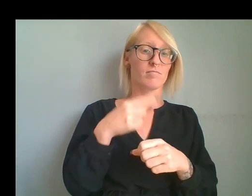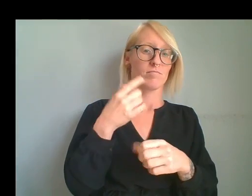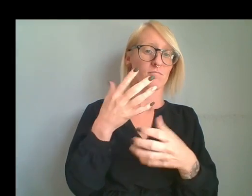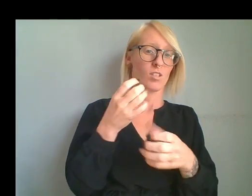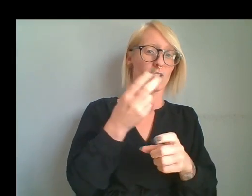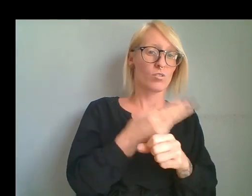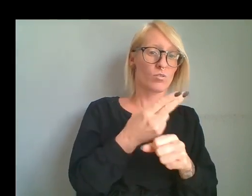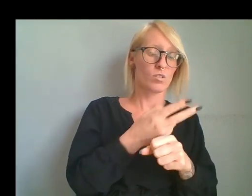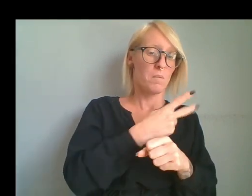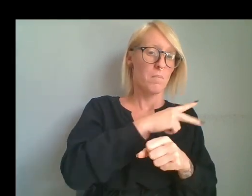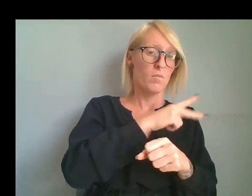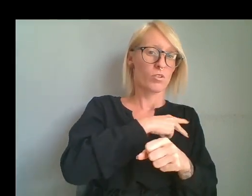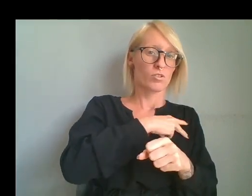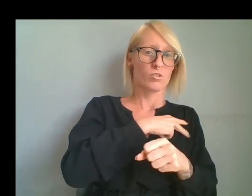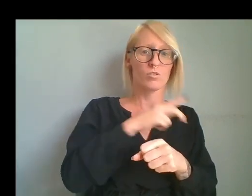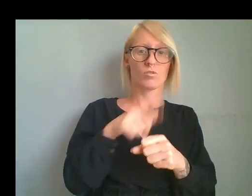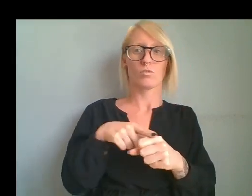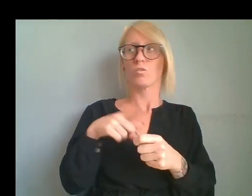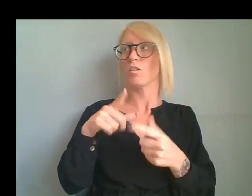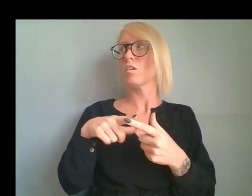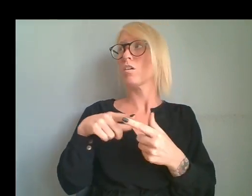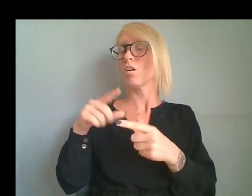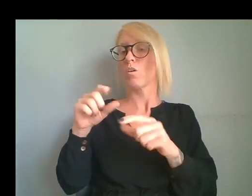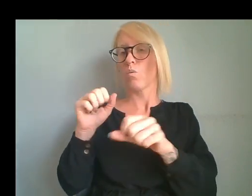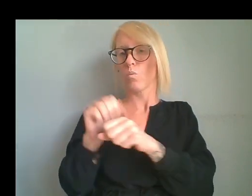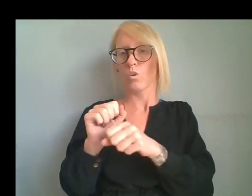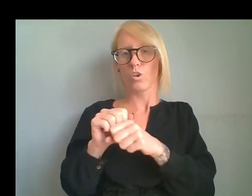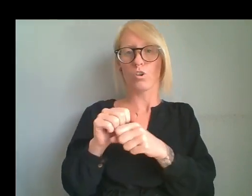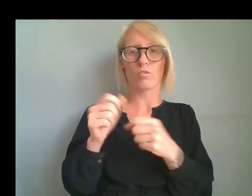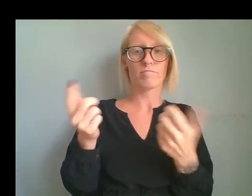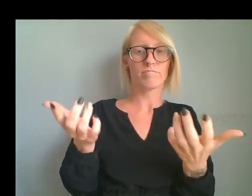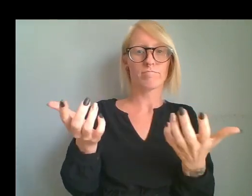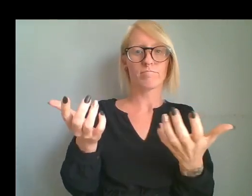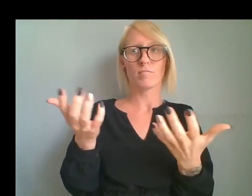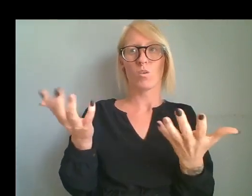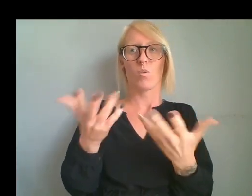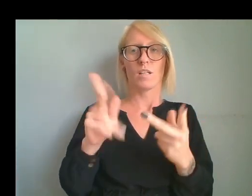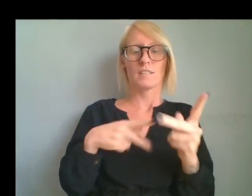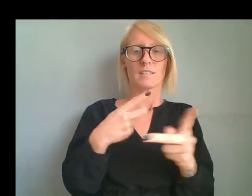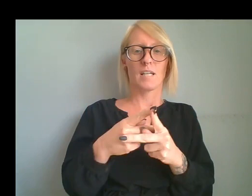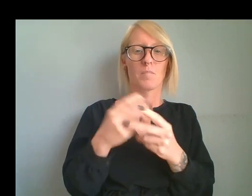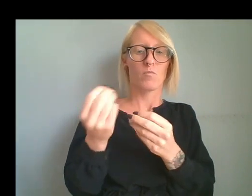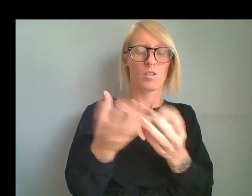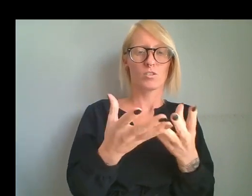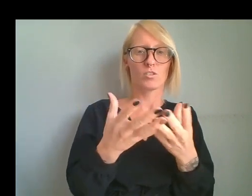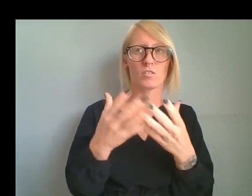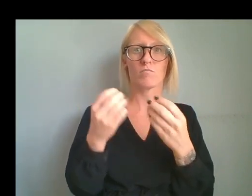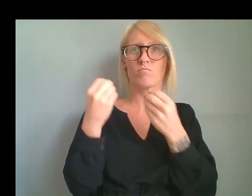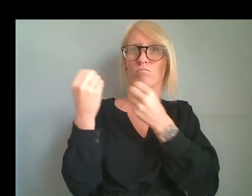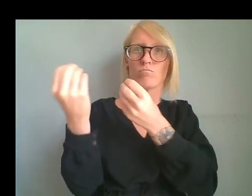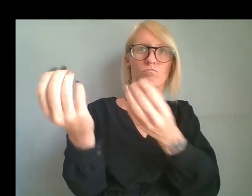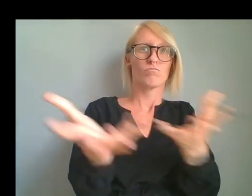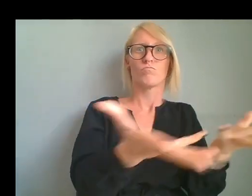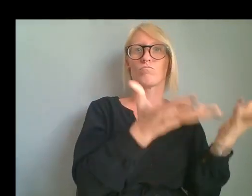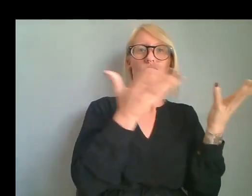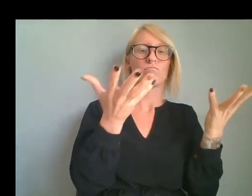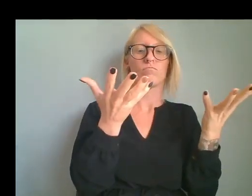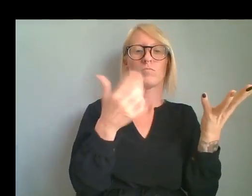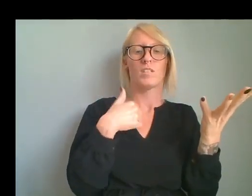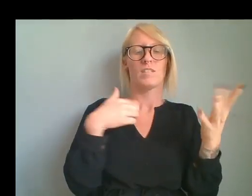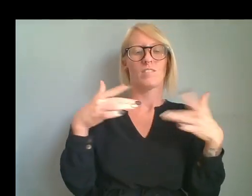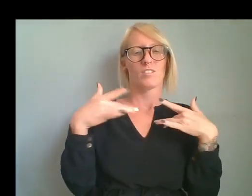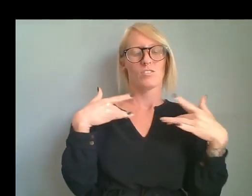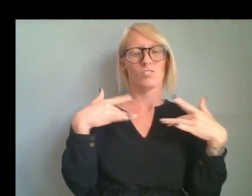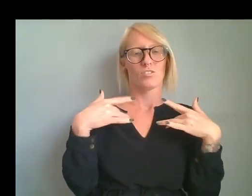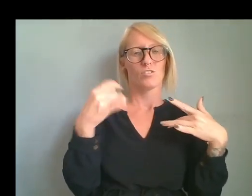Facebook for personal? Do you want to use it for work? What kind of information do you want to get out there? And if you're really concerned about